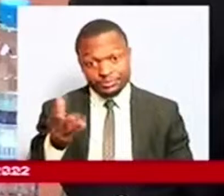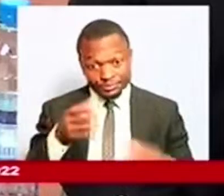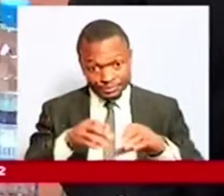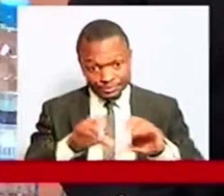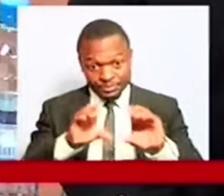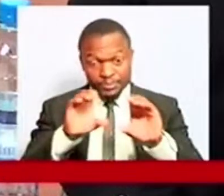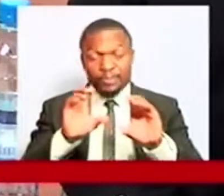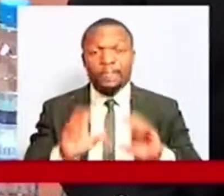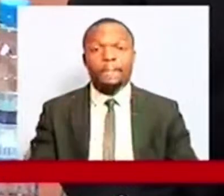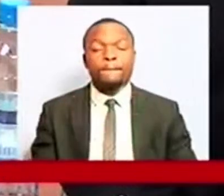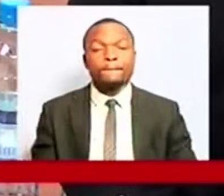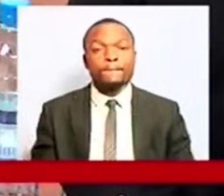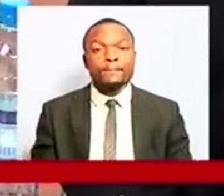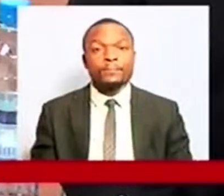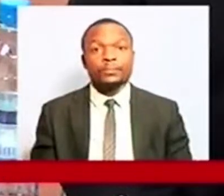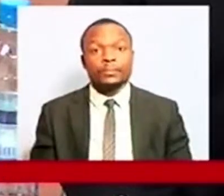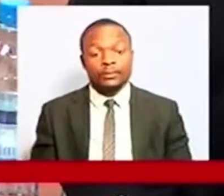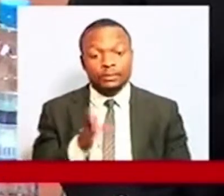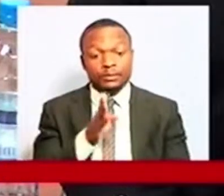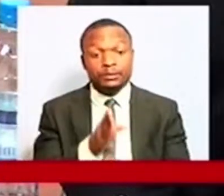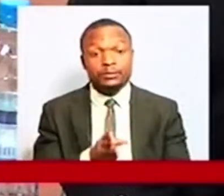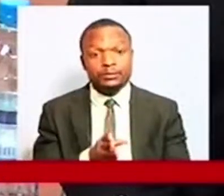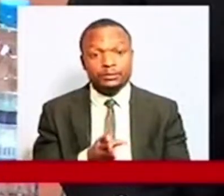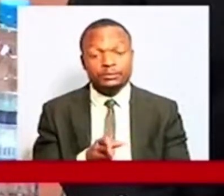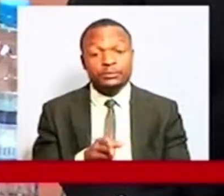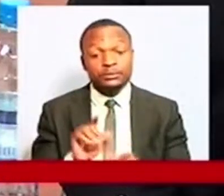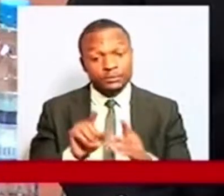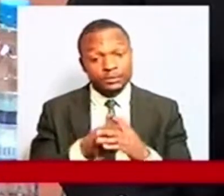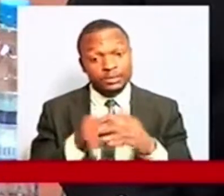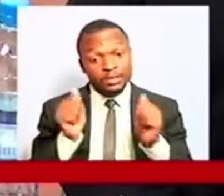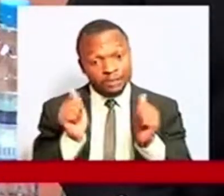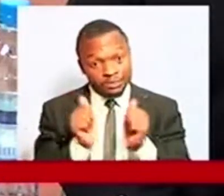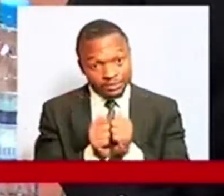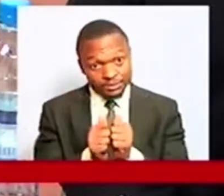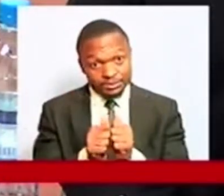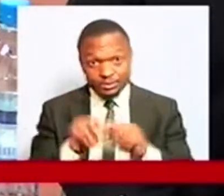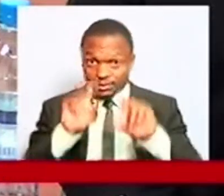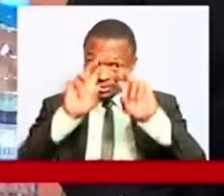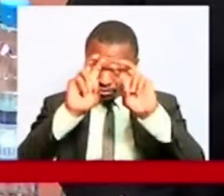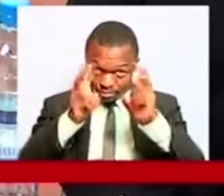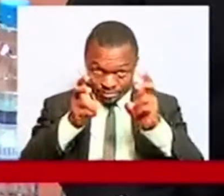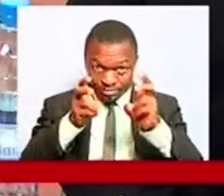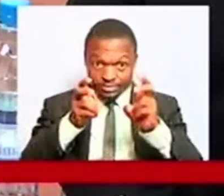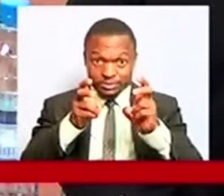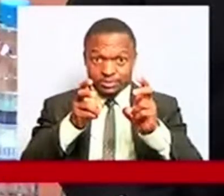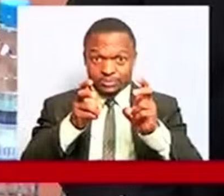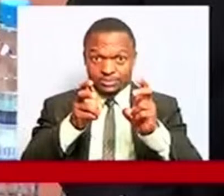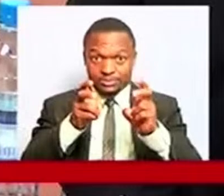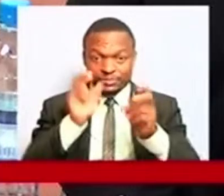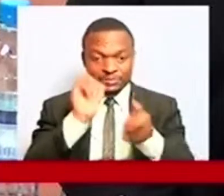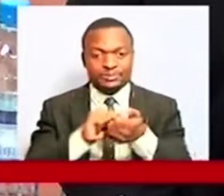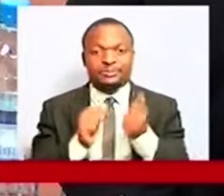proceed. The construction, however, you the start with the heading of the query.